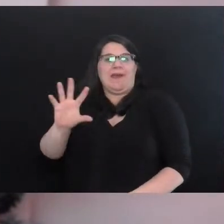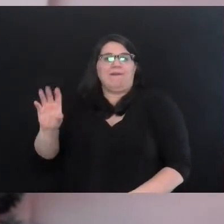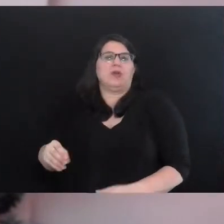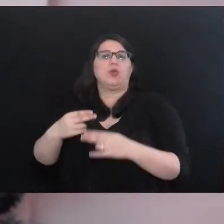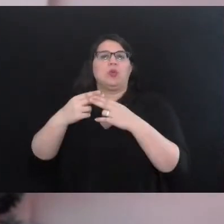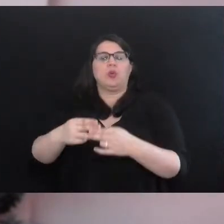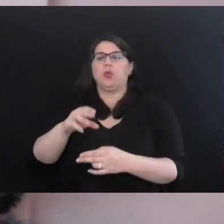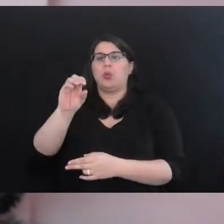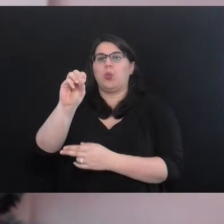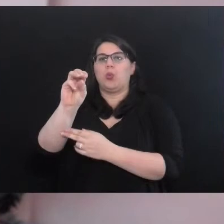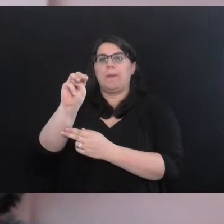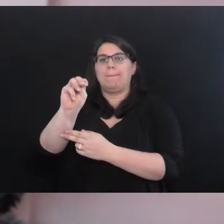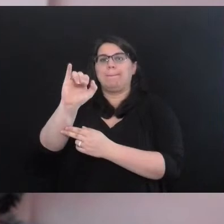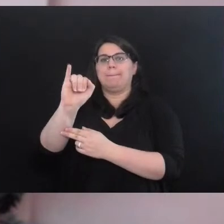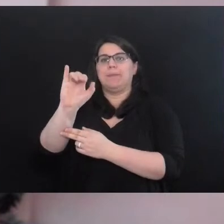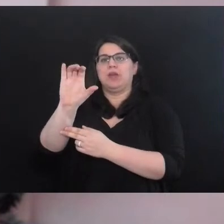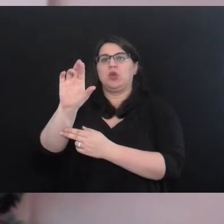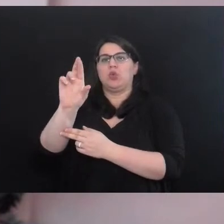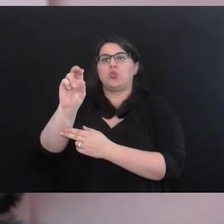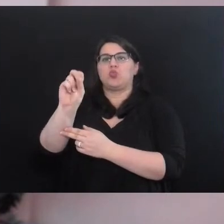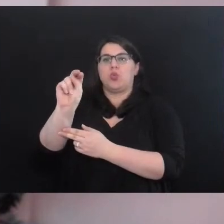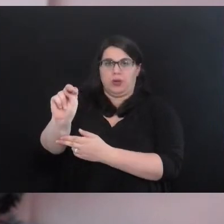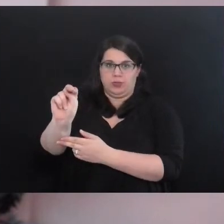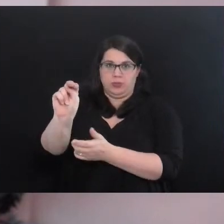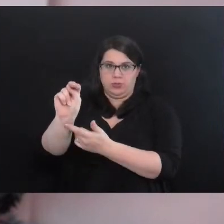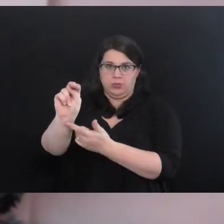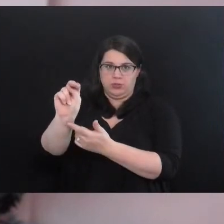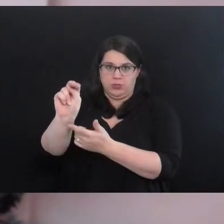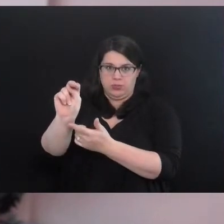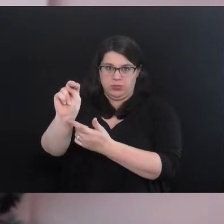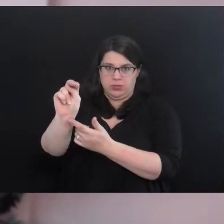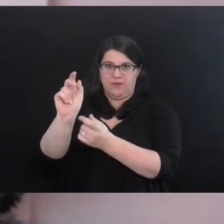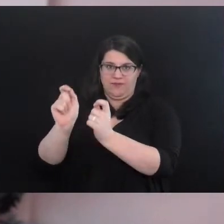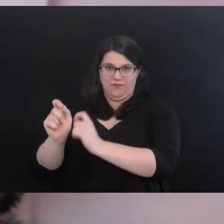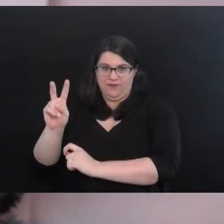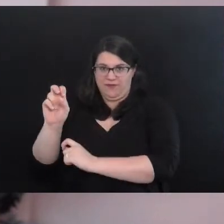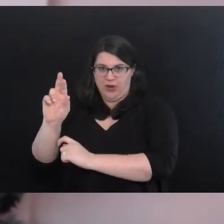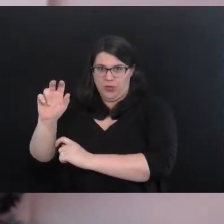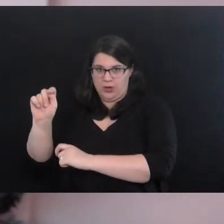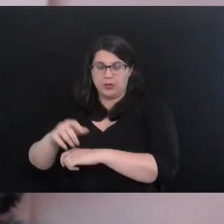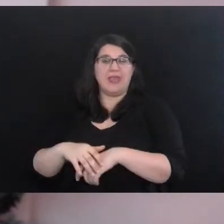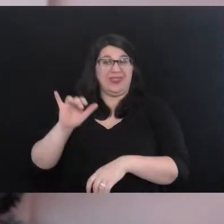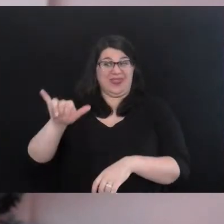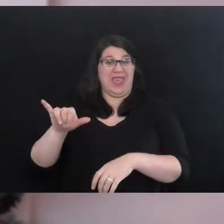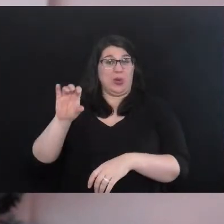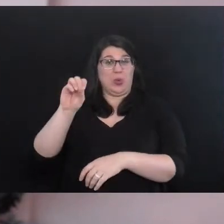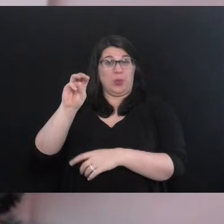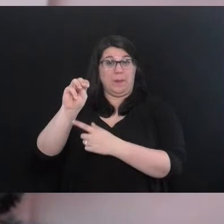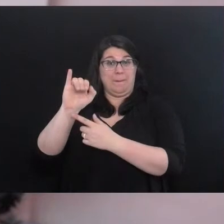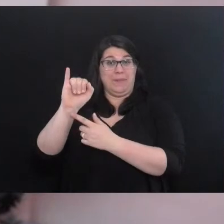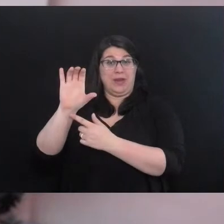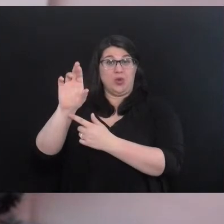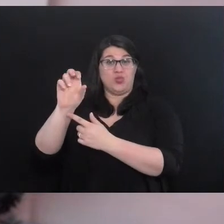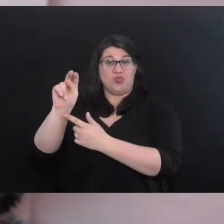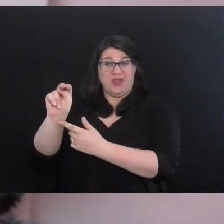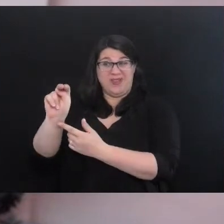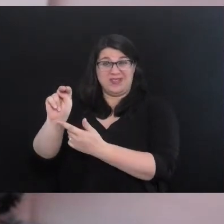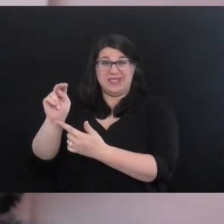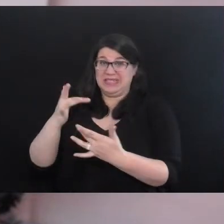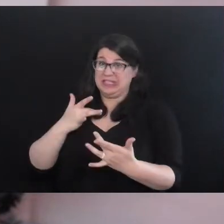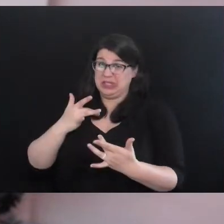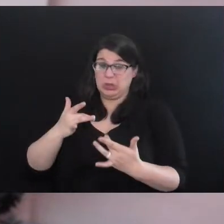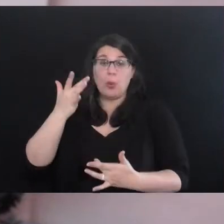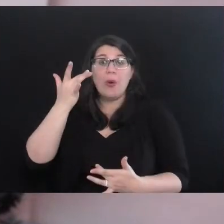variant. And the Omicron variant is a very concerning variant because it has a